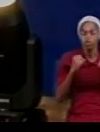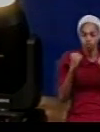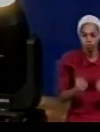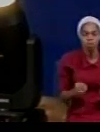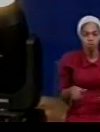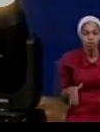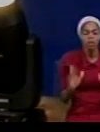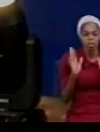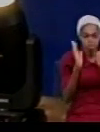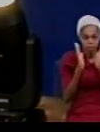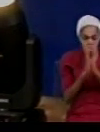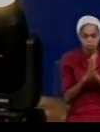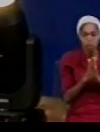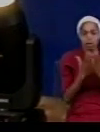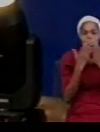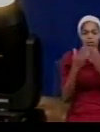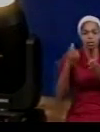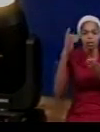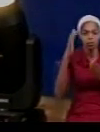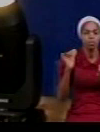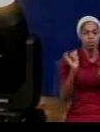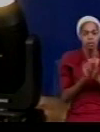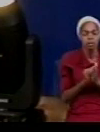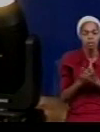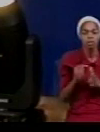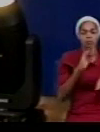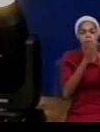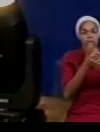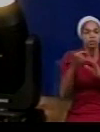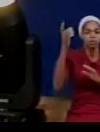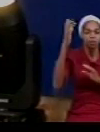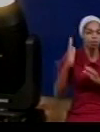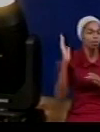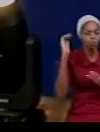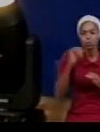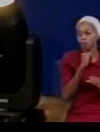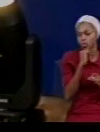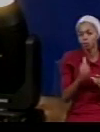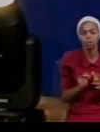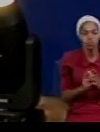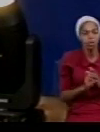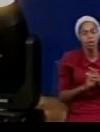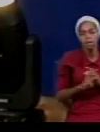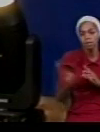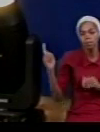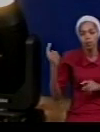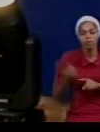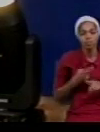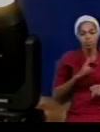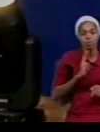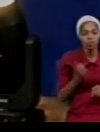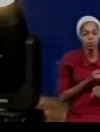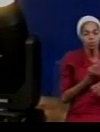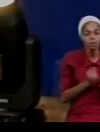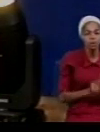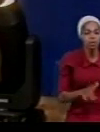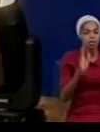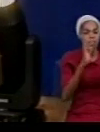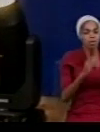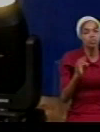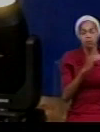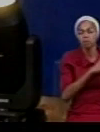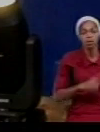that the presence of God will not depart from us. The mercy of God will not depart from us. We will live